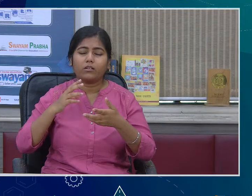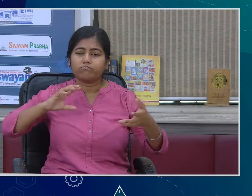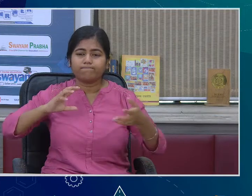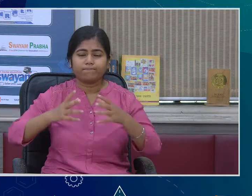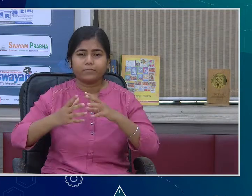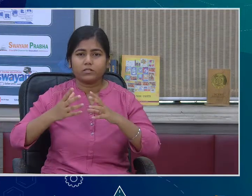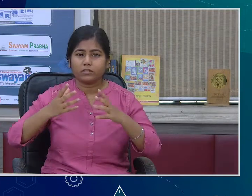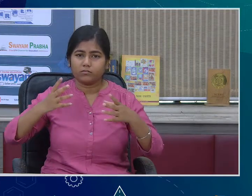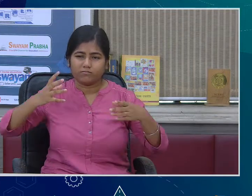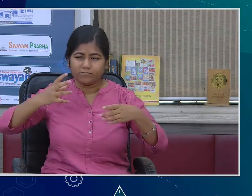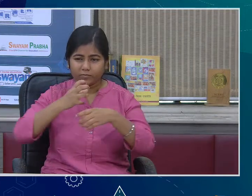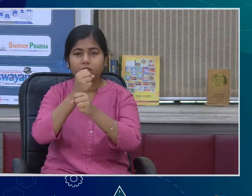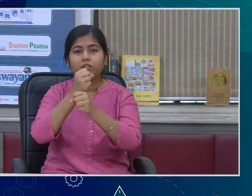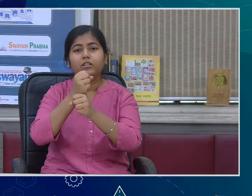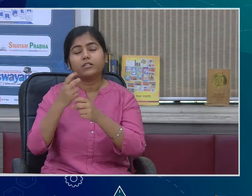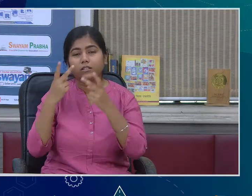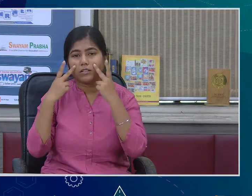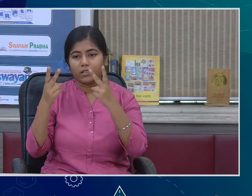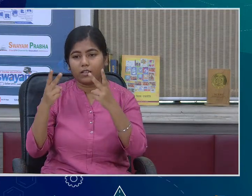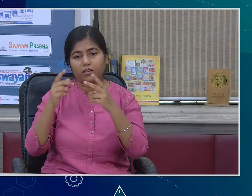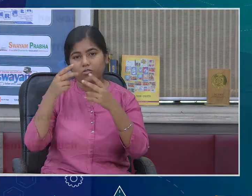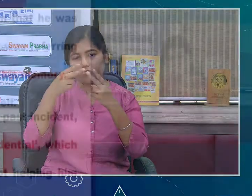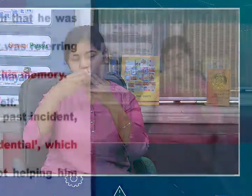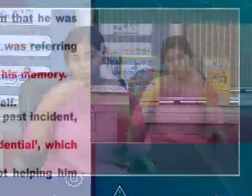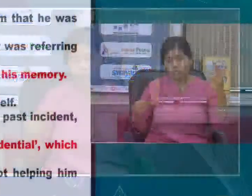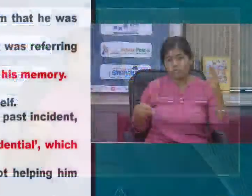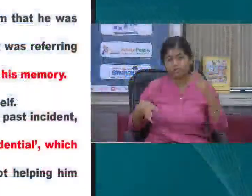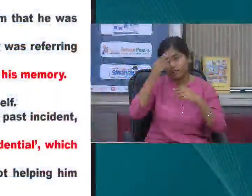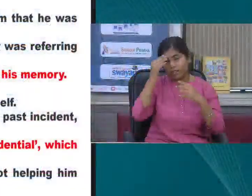ma'am, which we have learned from the story.